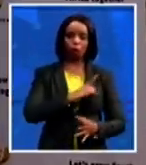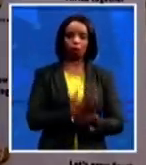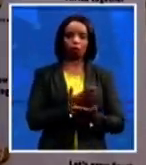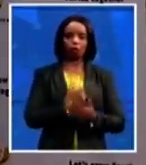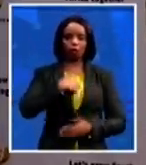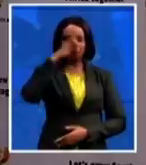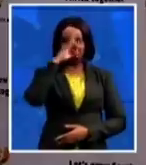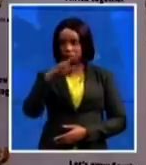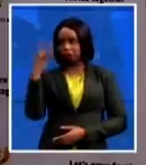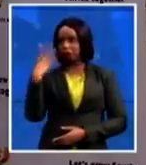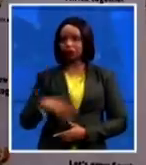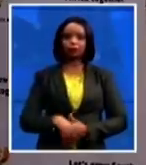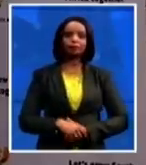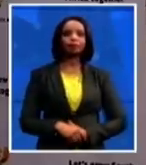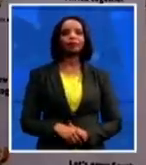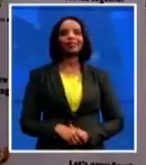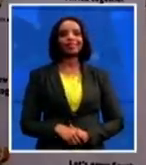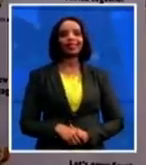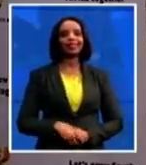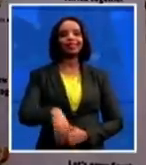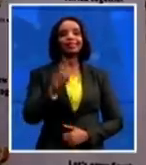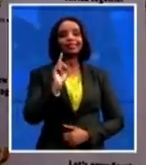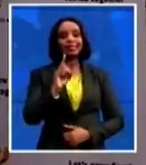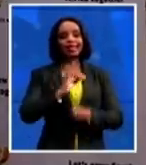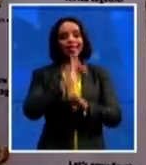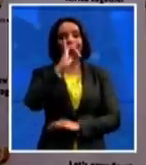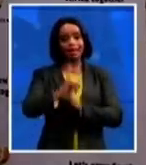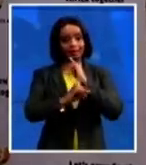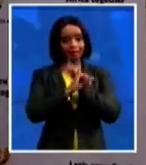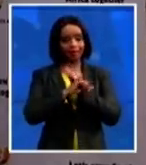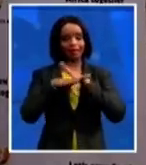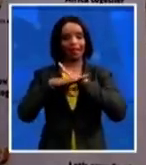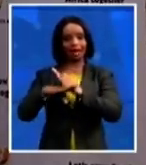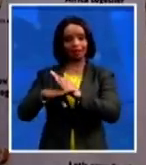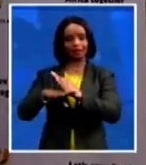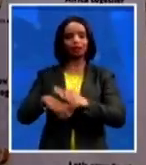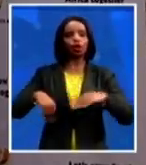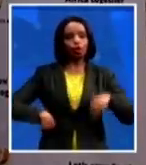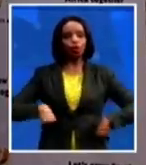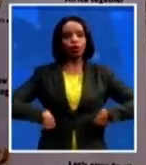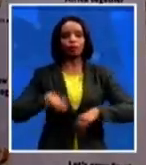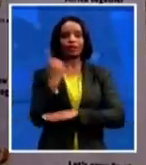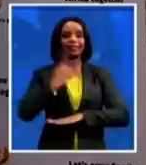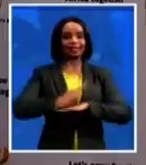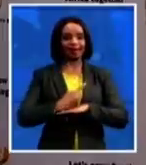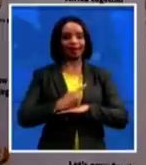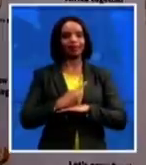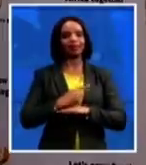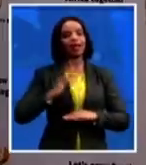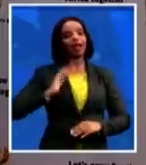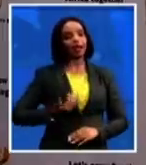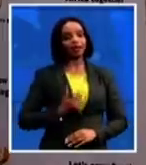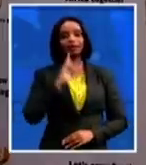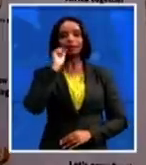International Anti-Corruption Day, ladies and gentlemen, when the cabinet met, we took a view